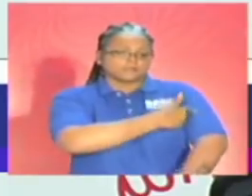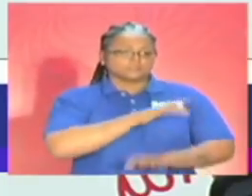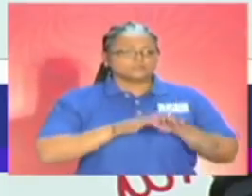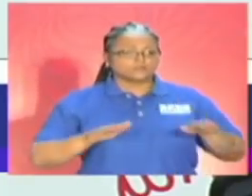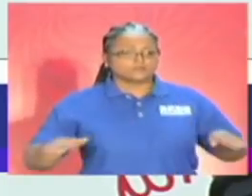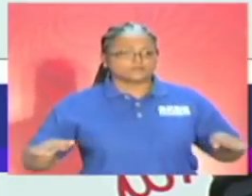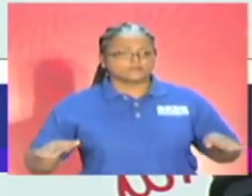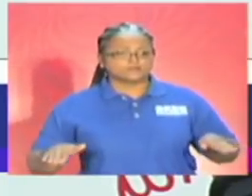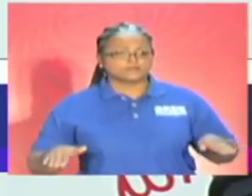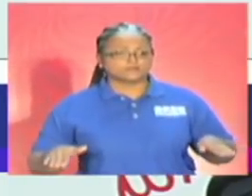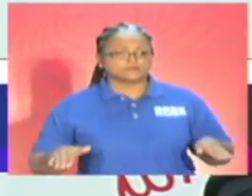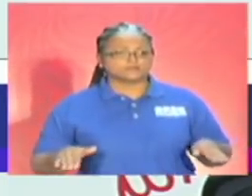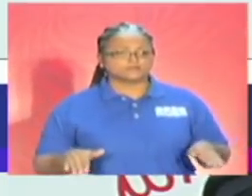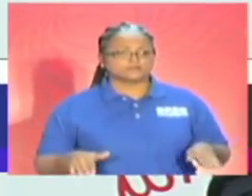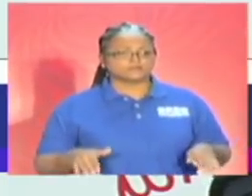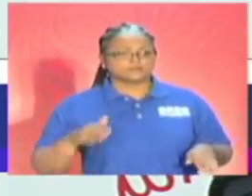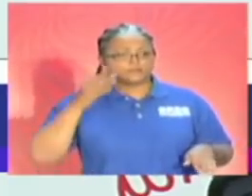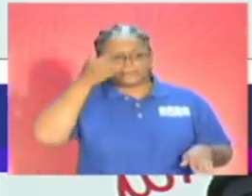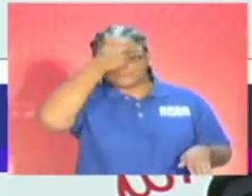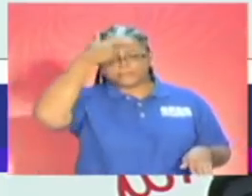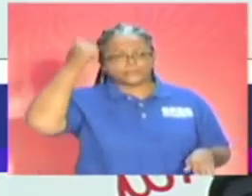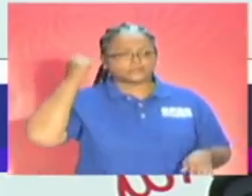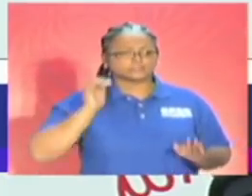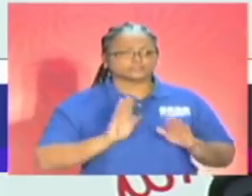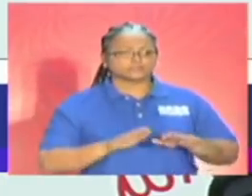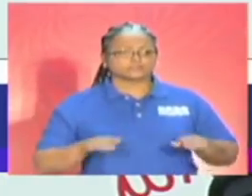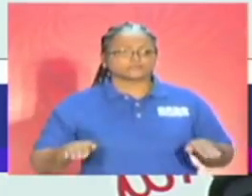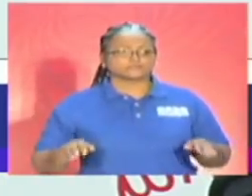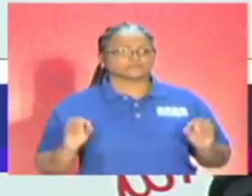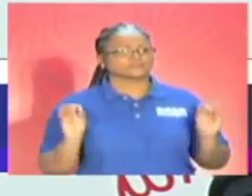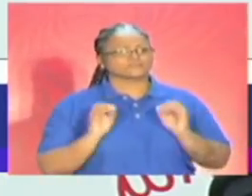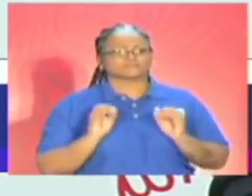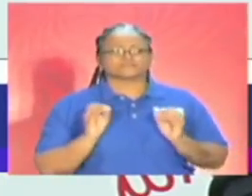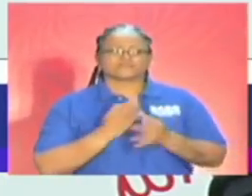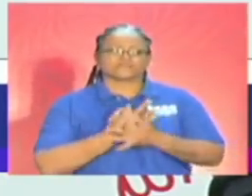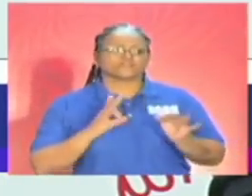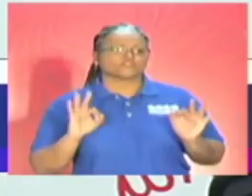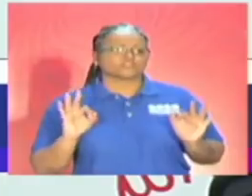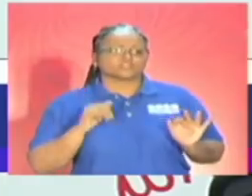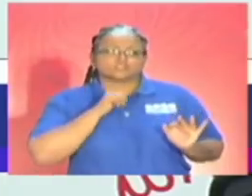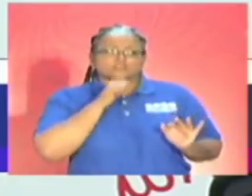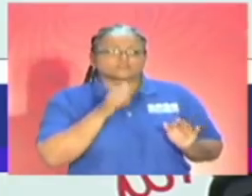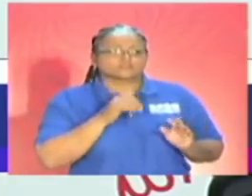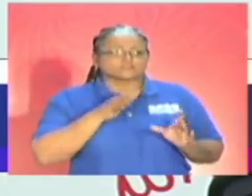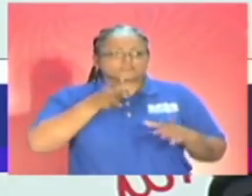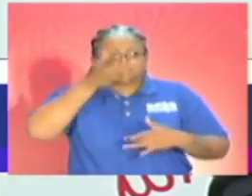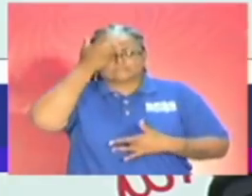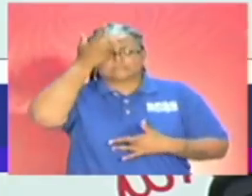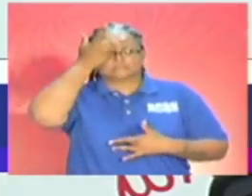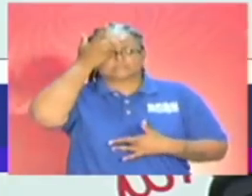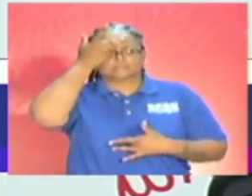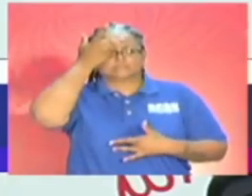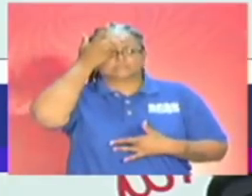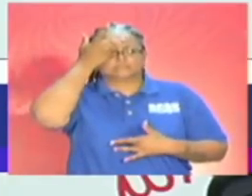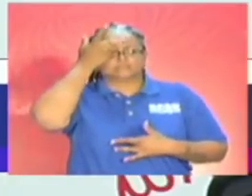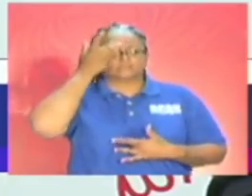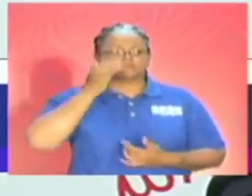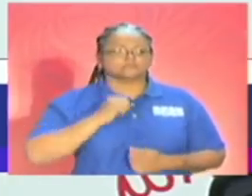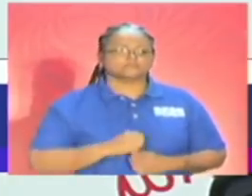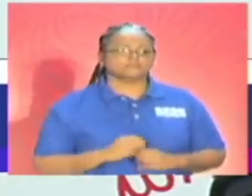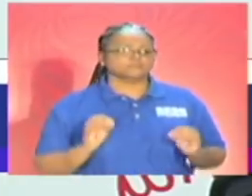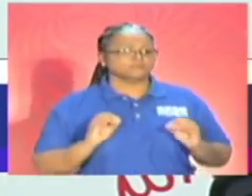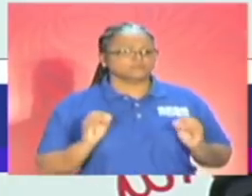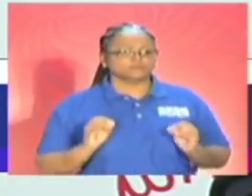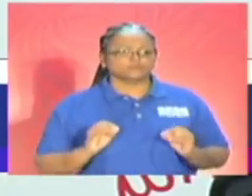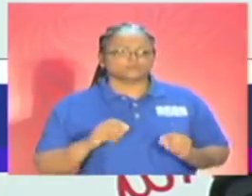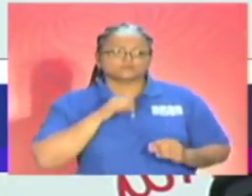vaccinated, the main one is for the child not to get sick, not to get COVID, and also the possibility of getting these complications,